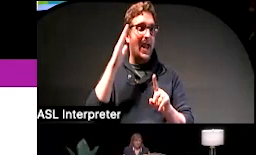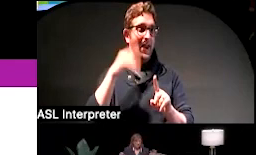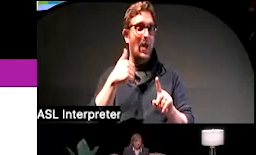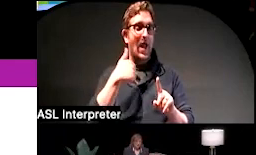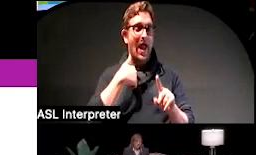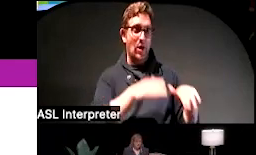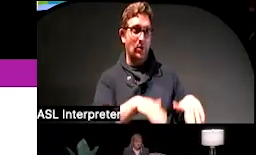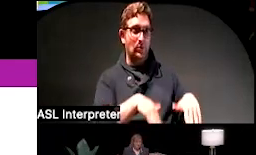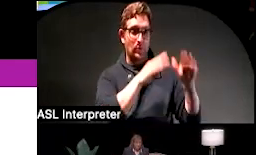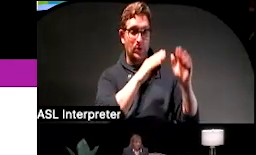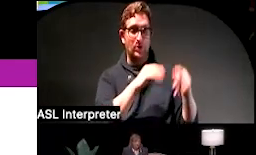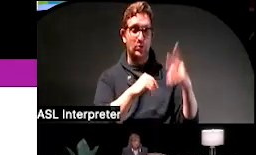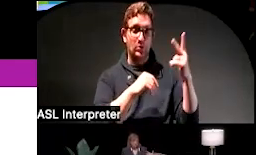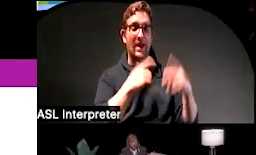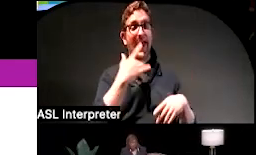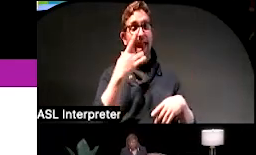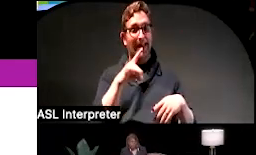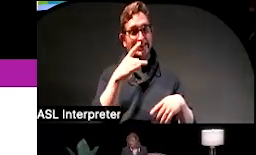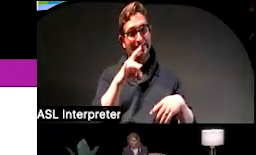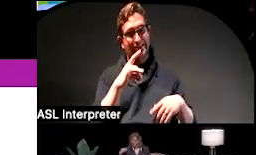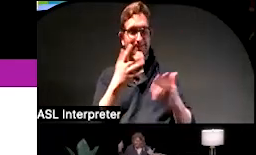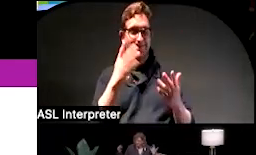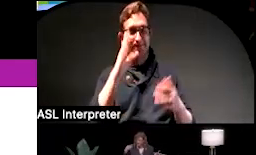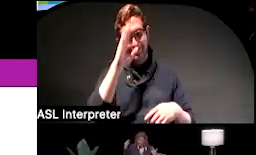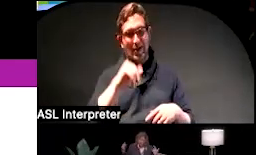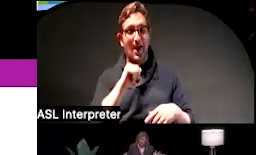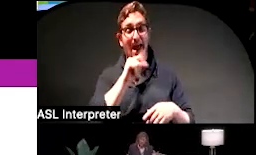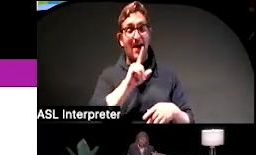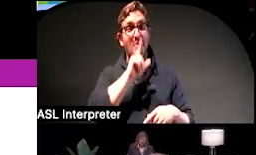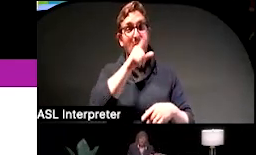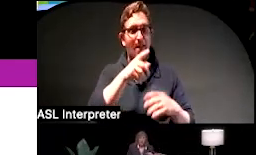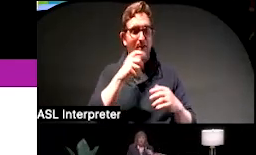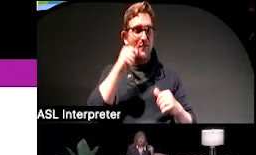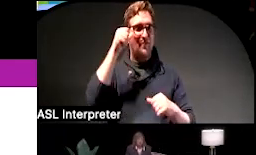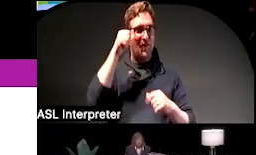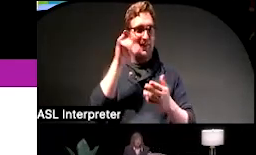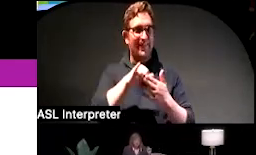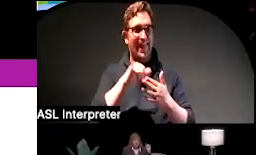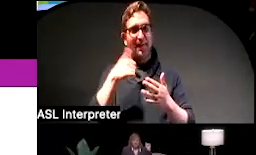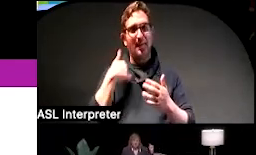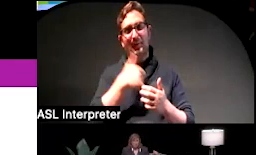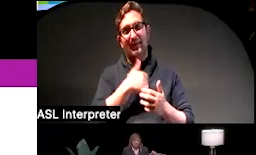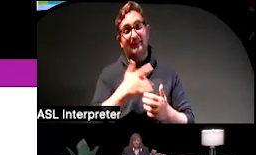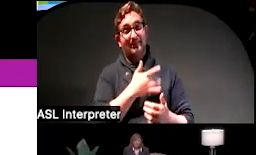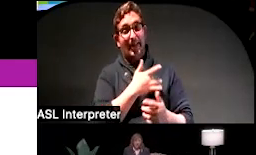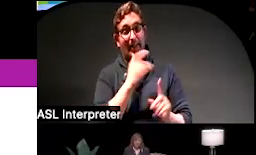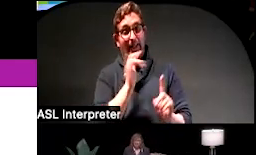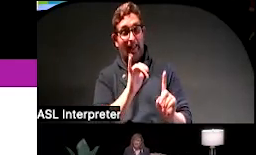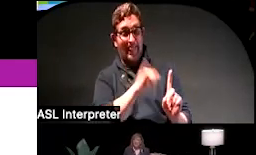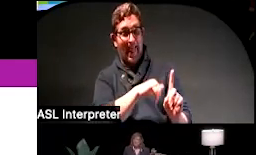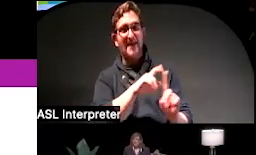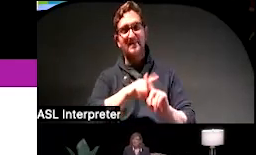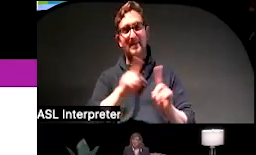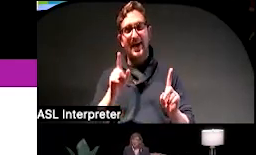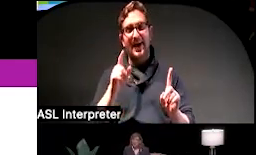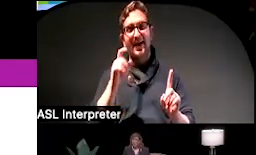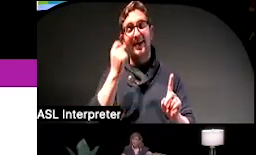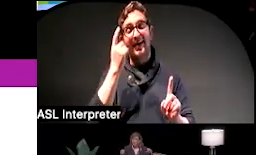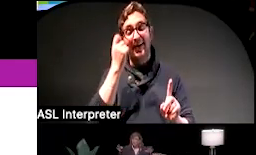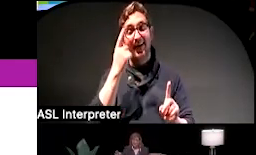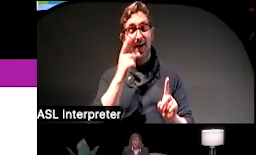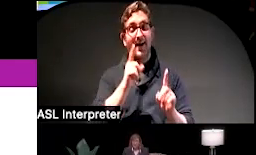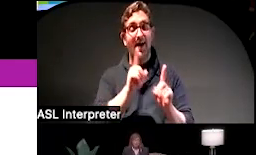18-year-olds. 18-year-olds are not really adults, probably, in the sense of what we're thinking, but in the sense